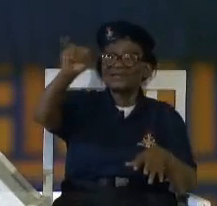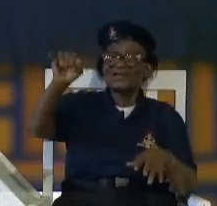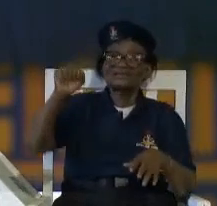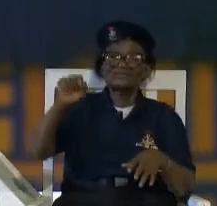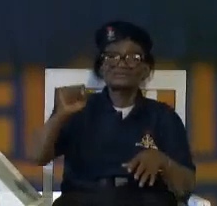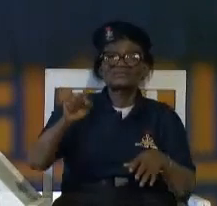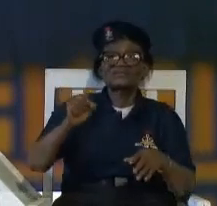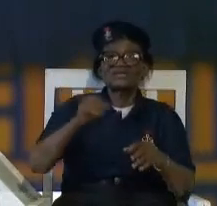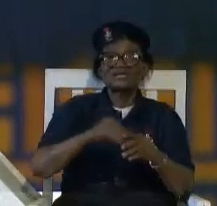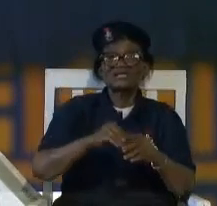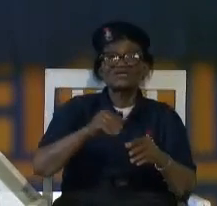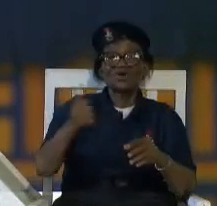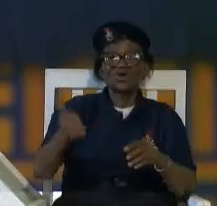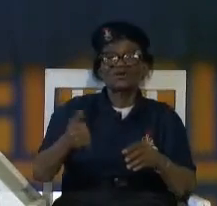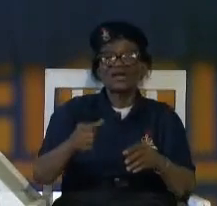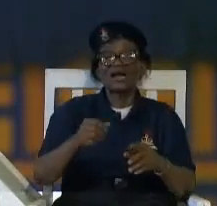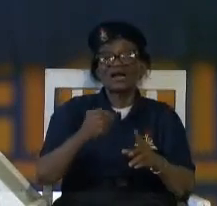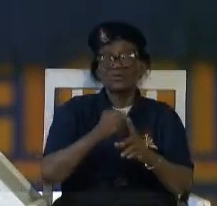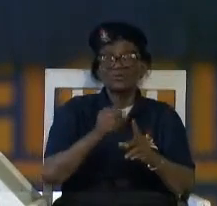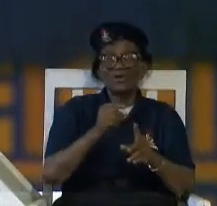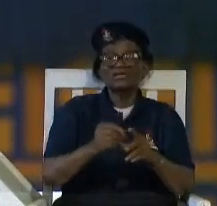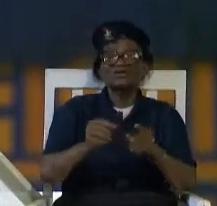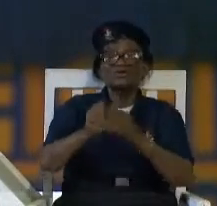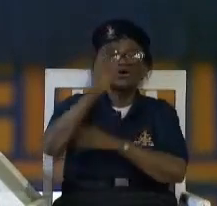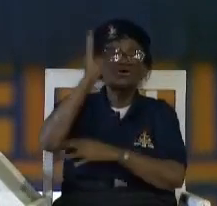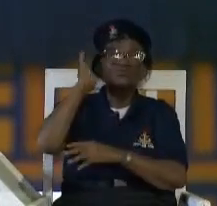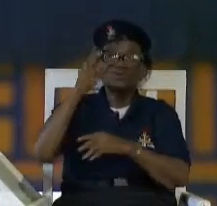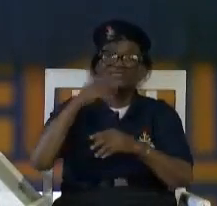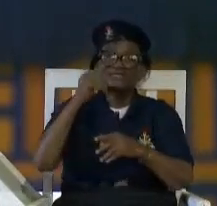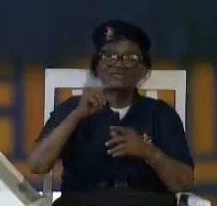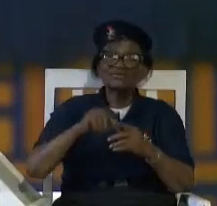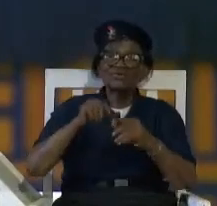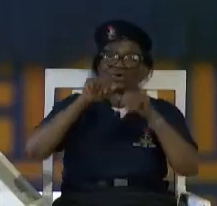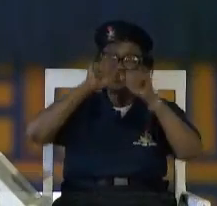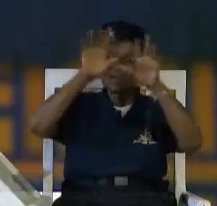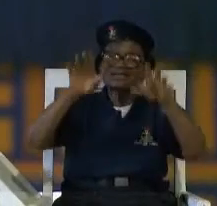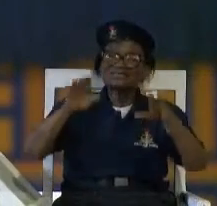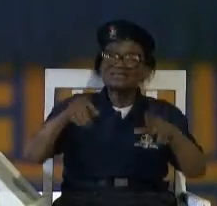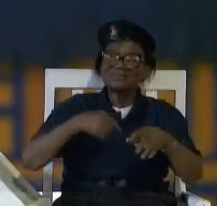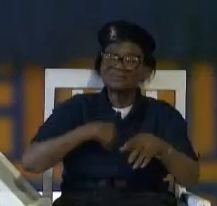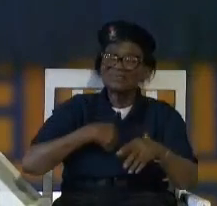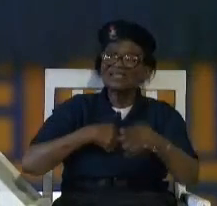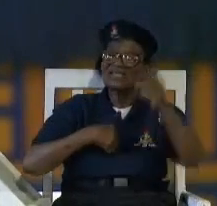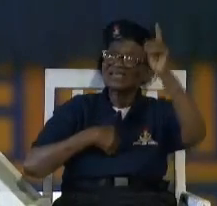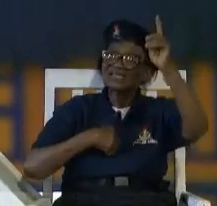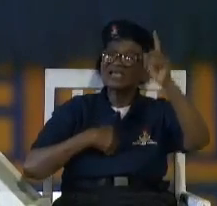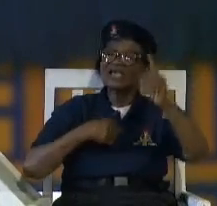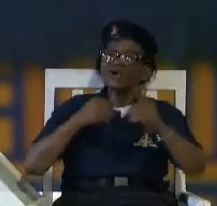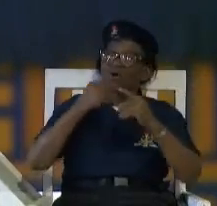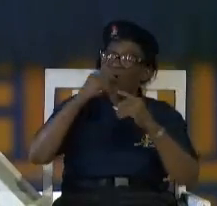In other words, God will say to blessings, I command you,